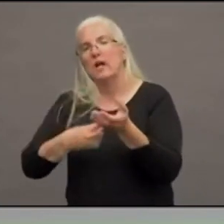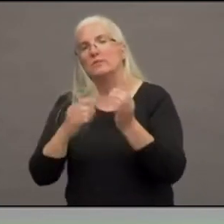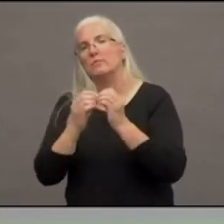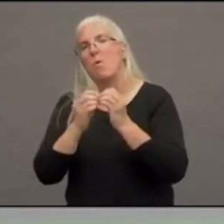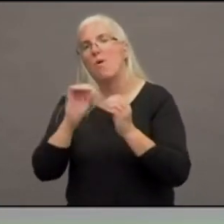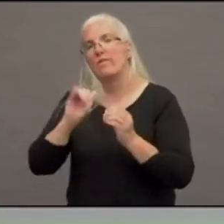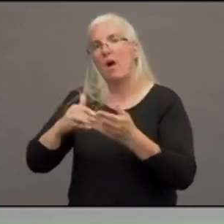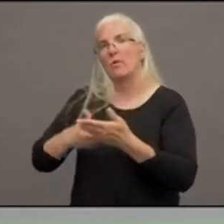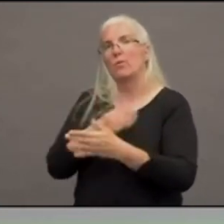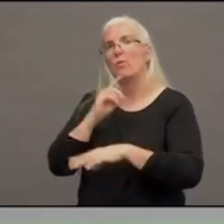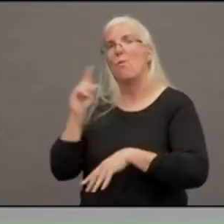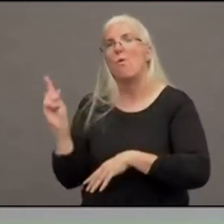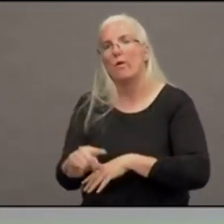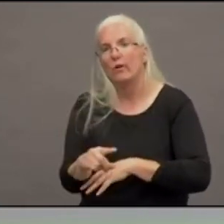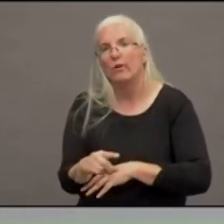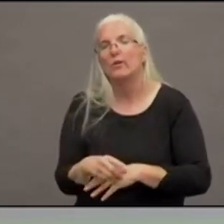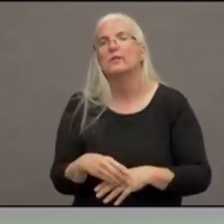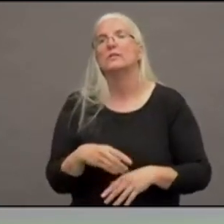being posted,